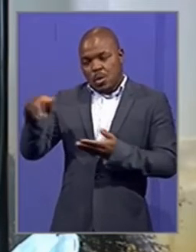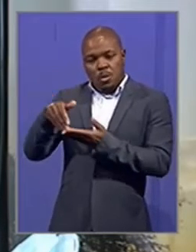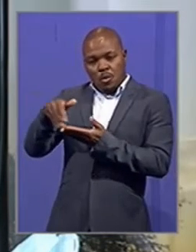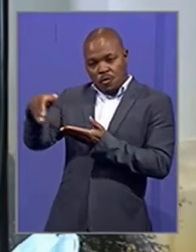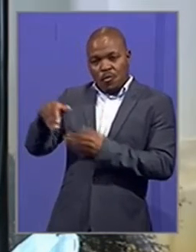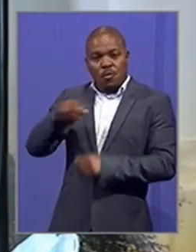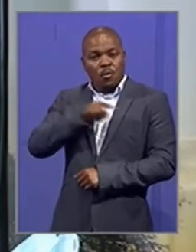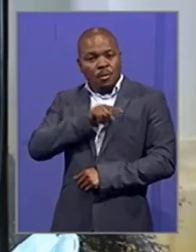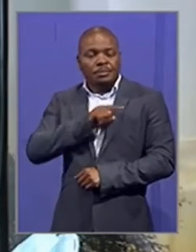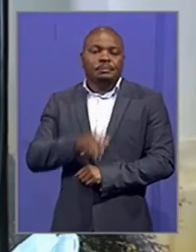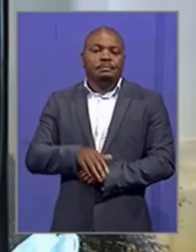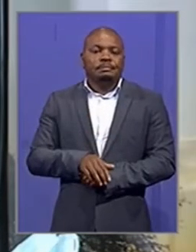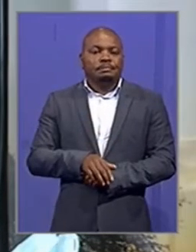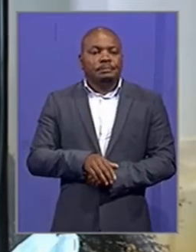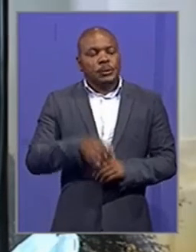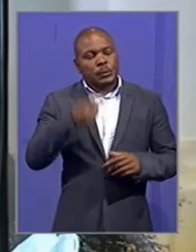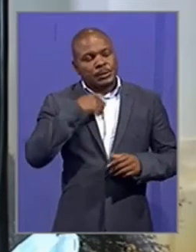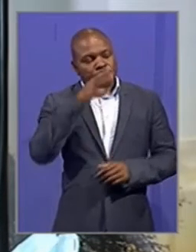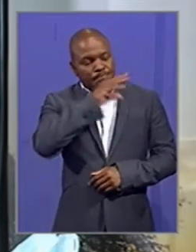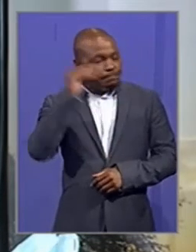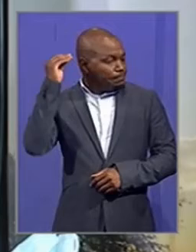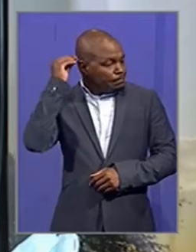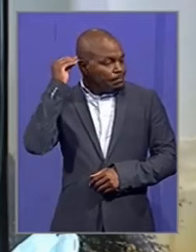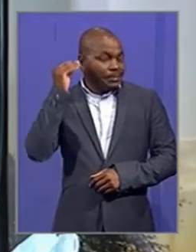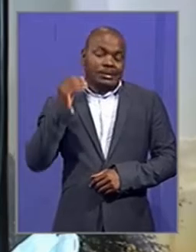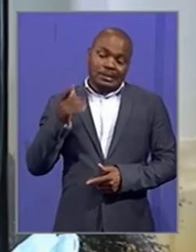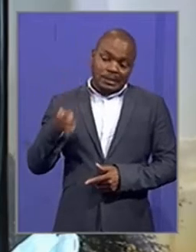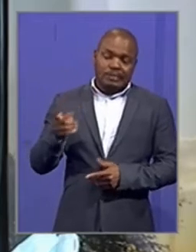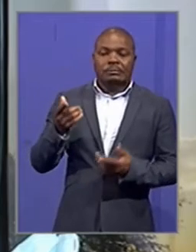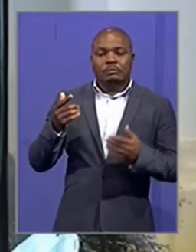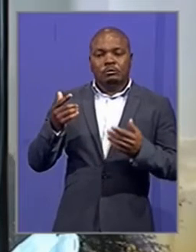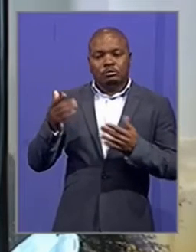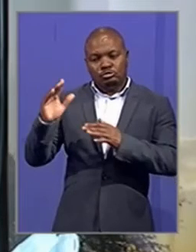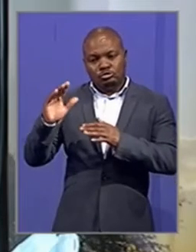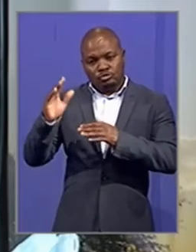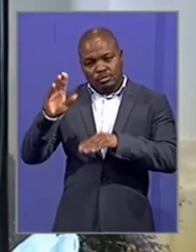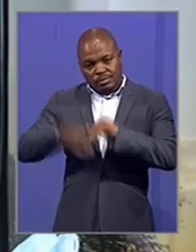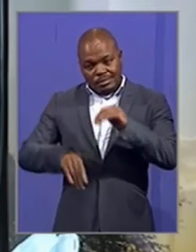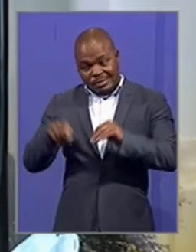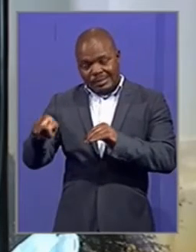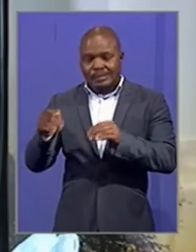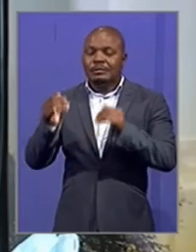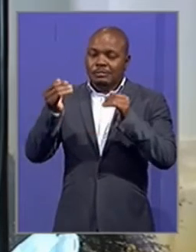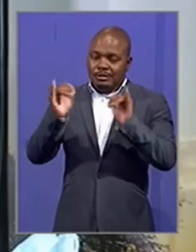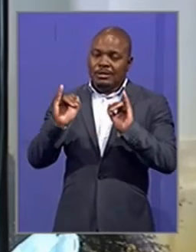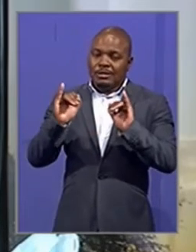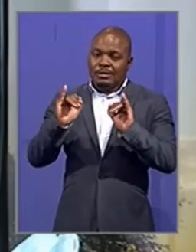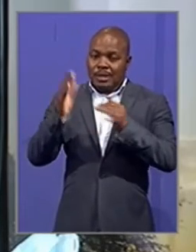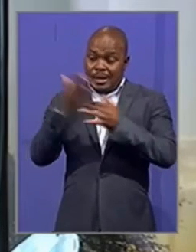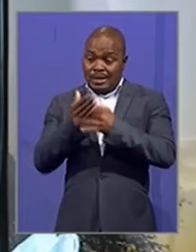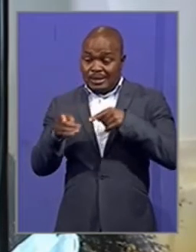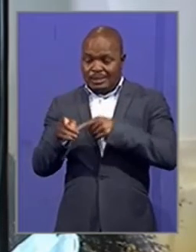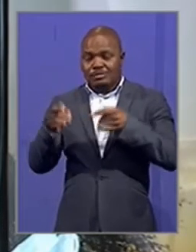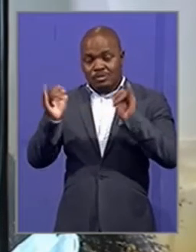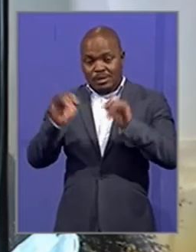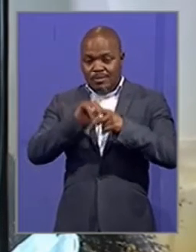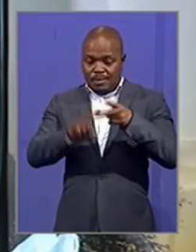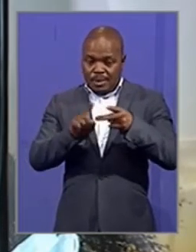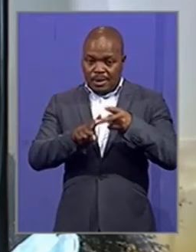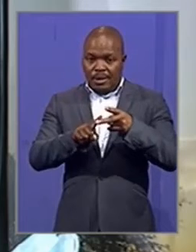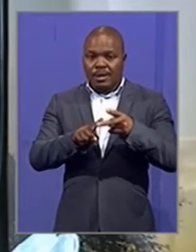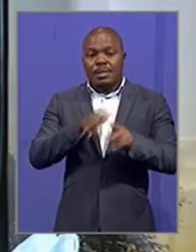has been taken in consideration of the seriousness of the charges he is facing, as well as the impact that